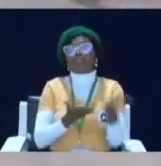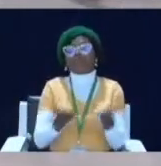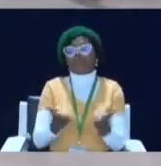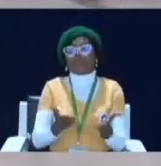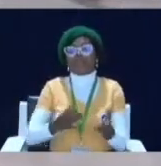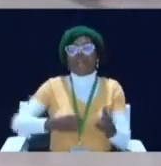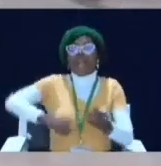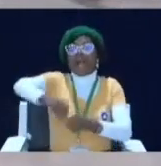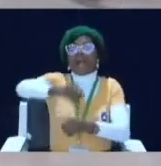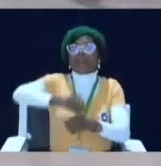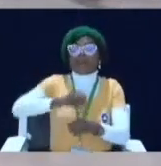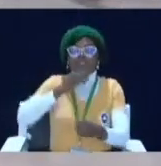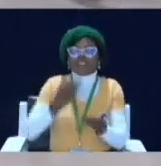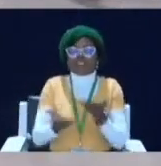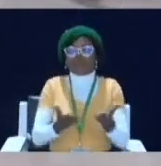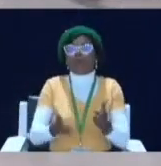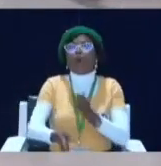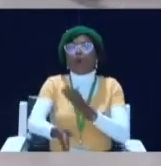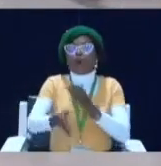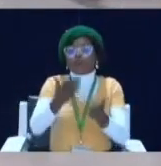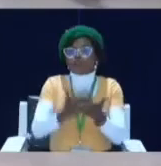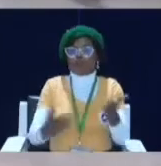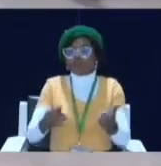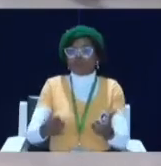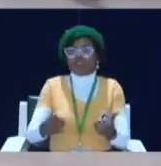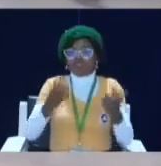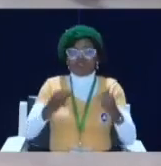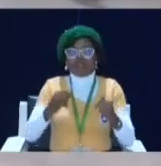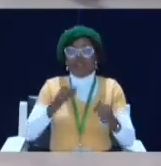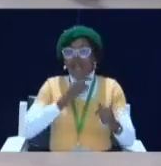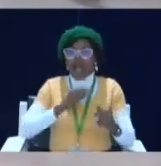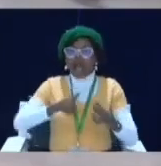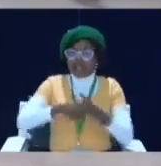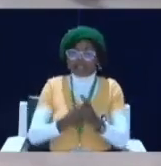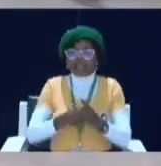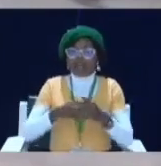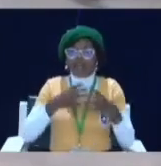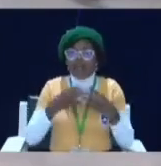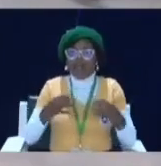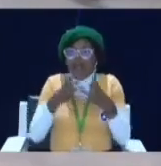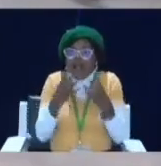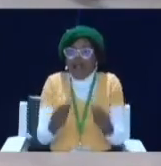something kicked at the back of that head. Before I knew it, I began to feel